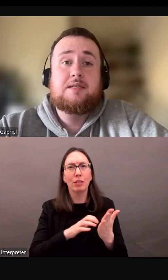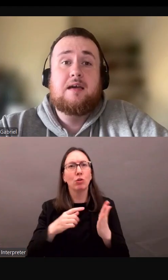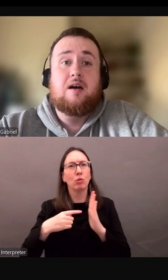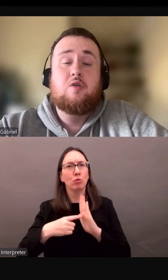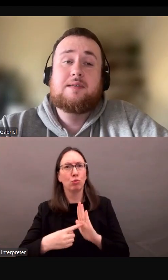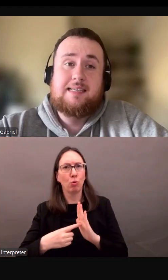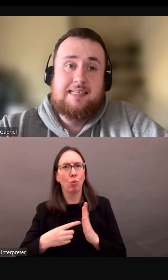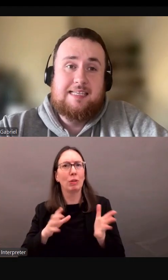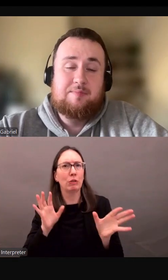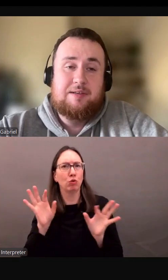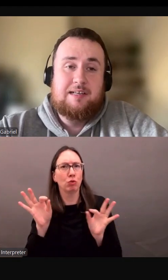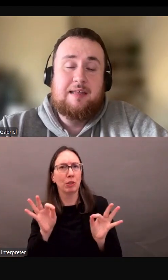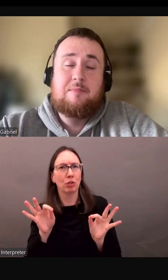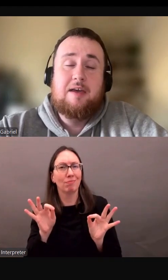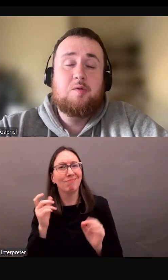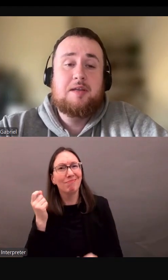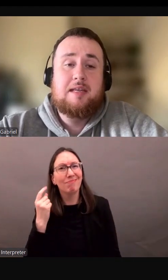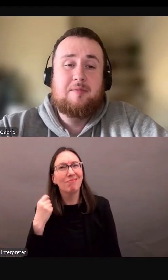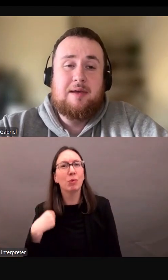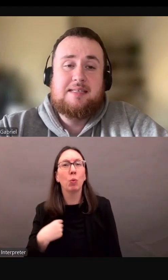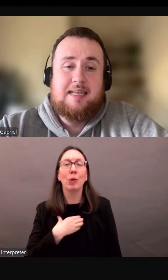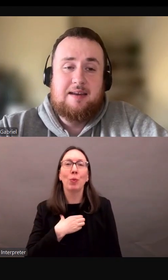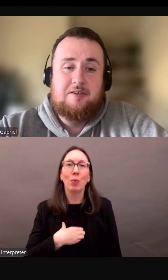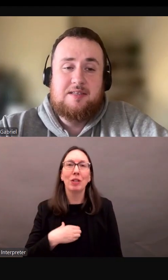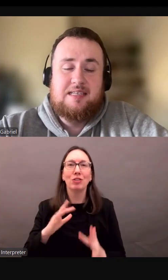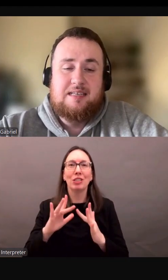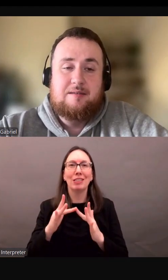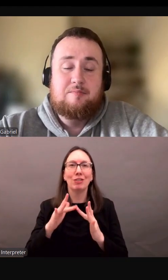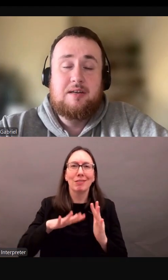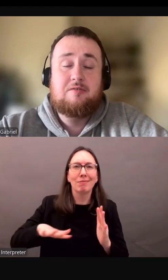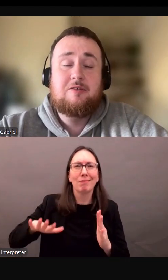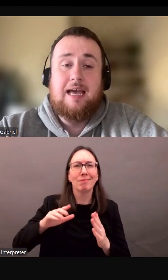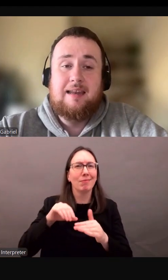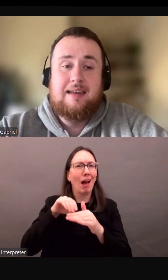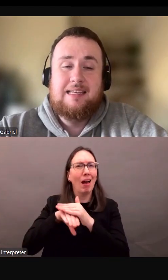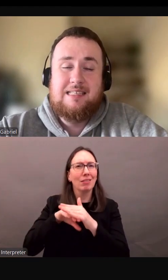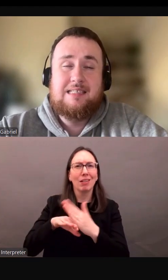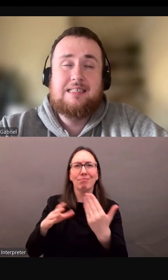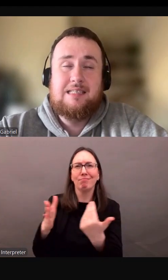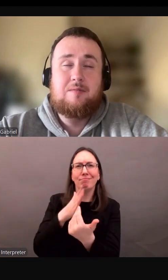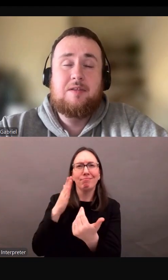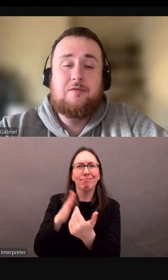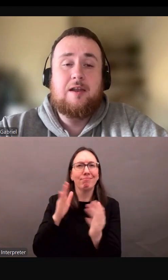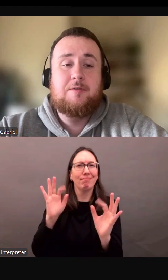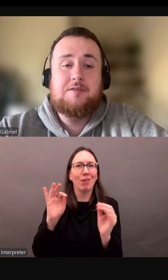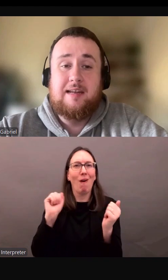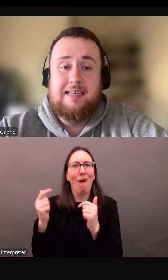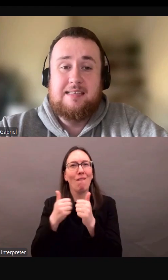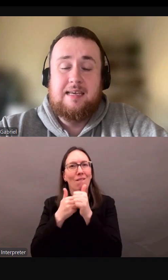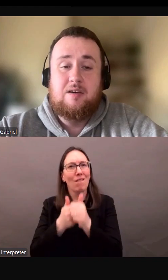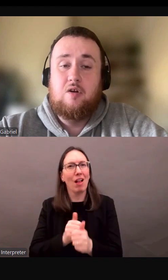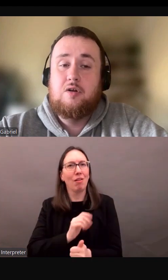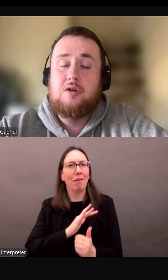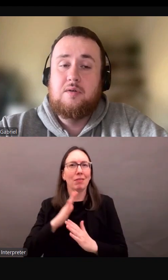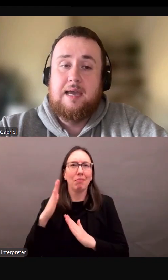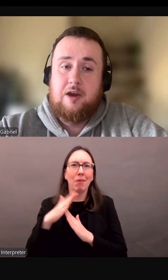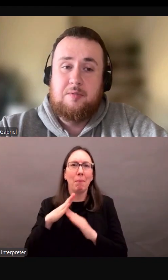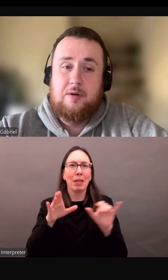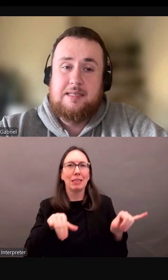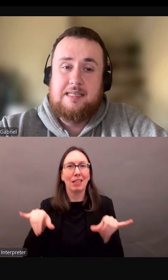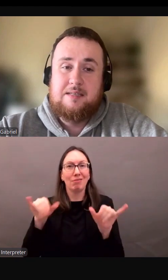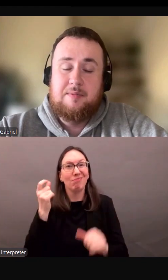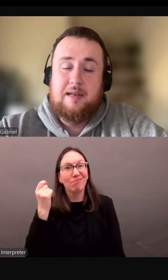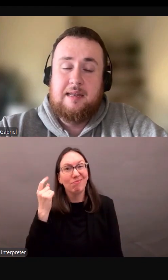was always accessible and everyone did the best standards. But in reality, is some developers are lazy or don't care